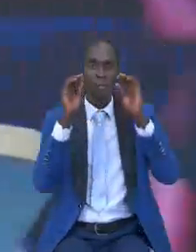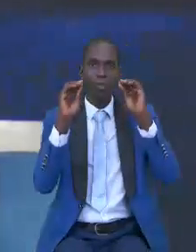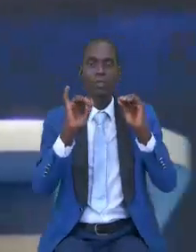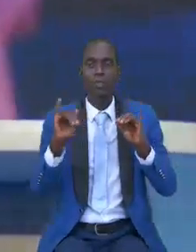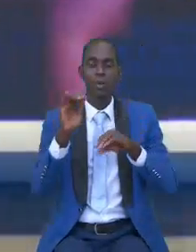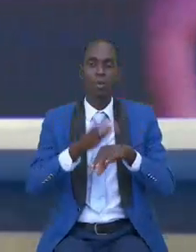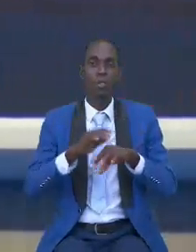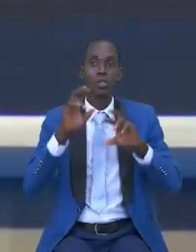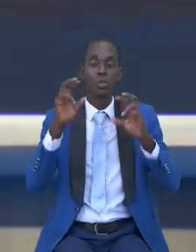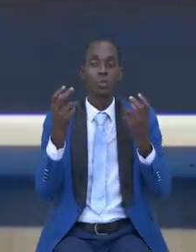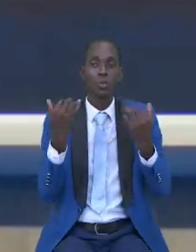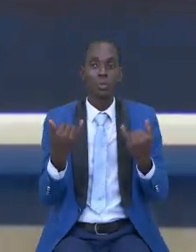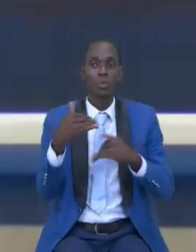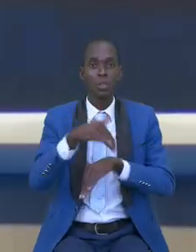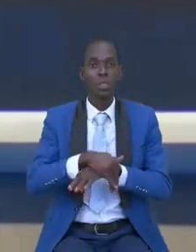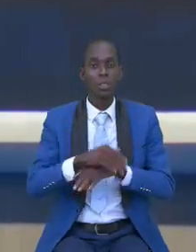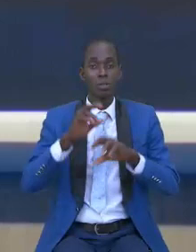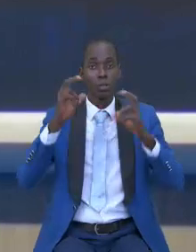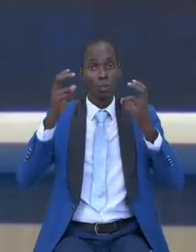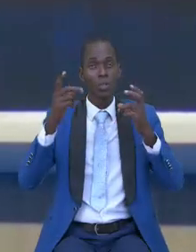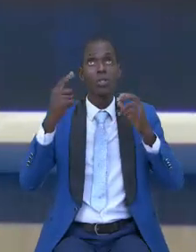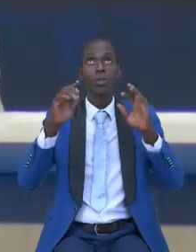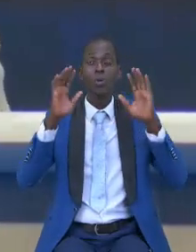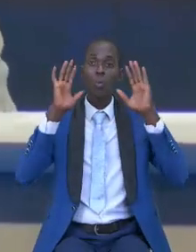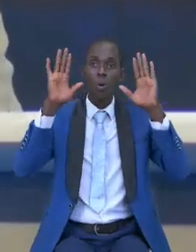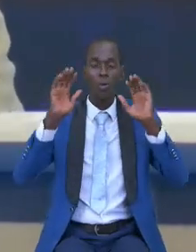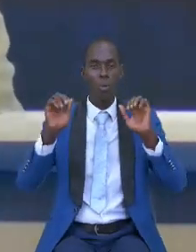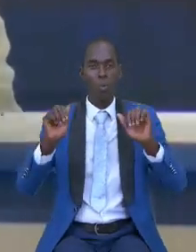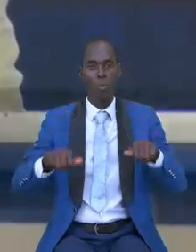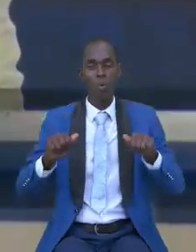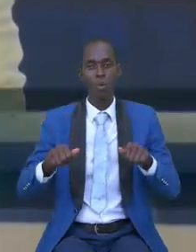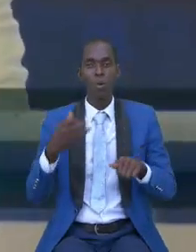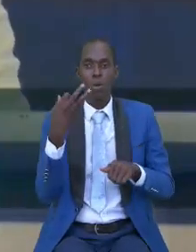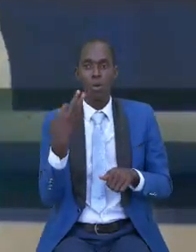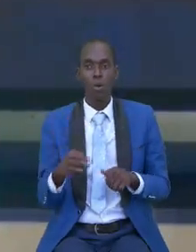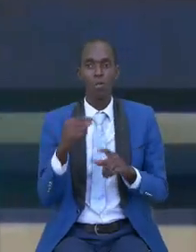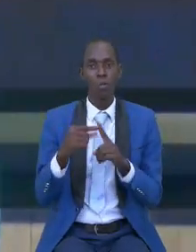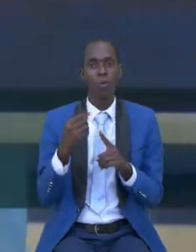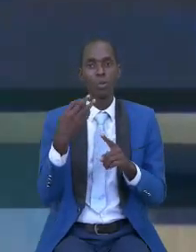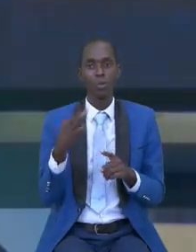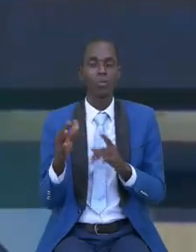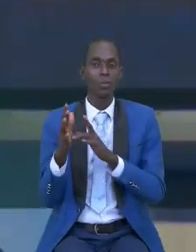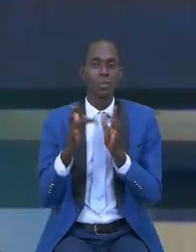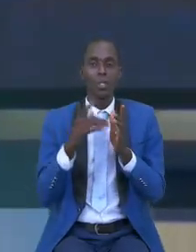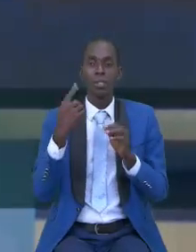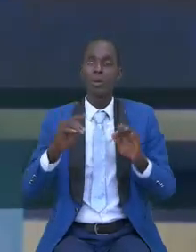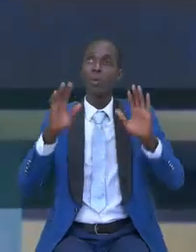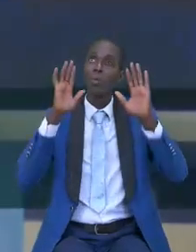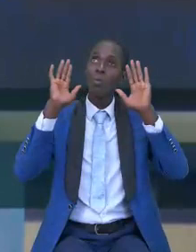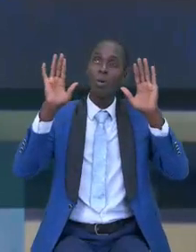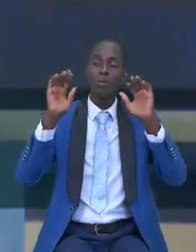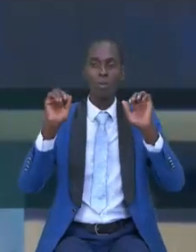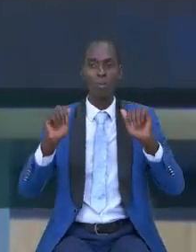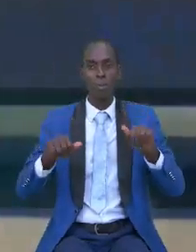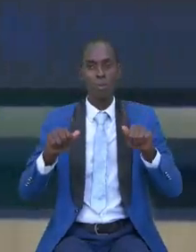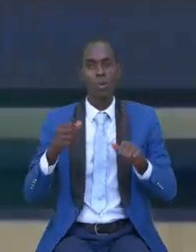tonight on the wonderful possibilities of the word of Jesus. The wonderful